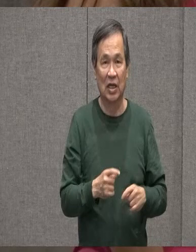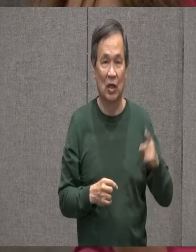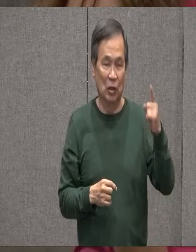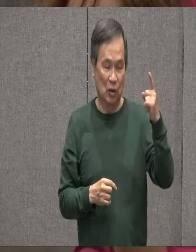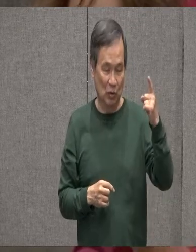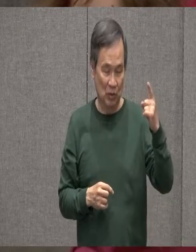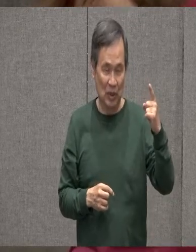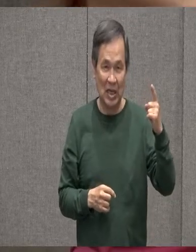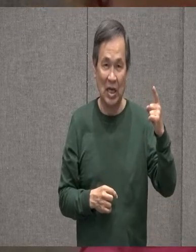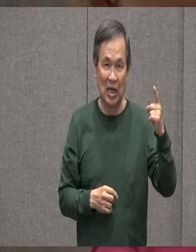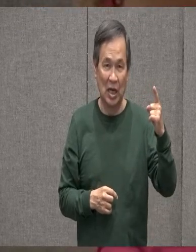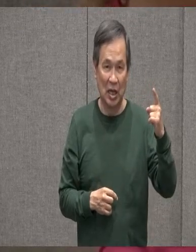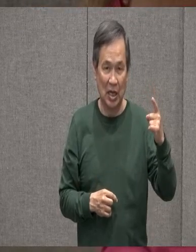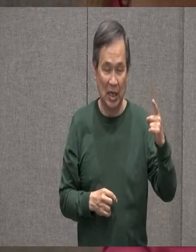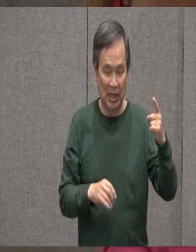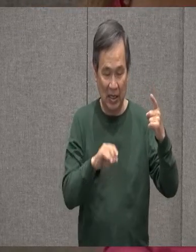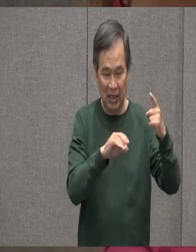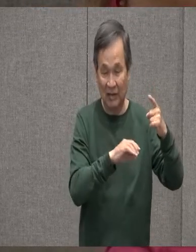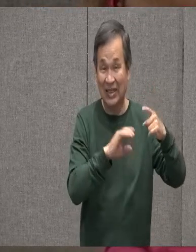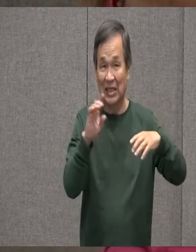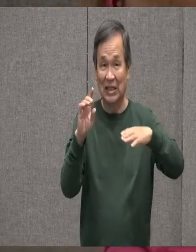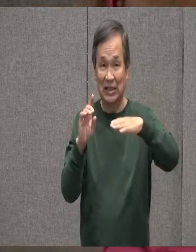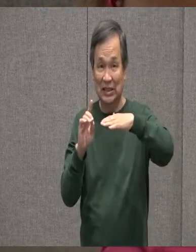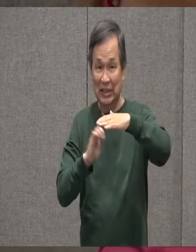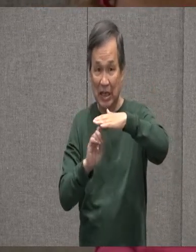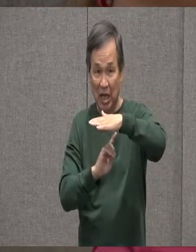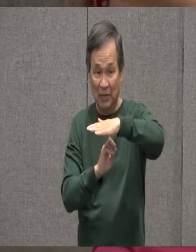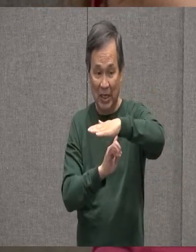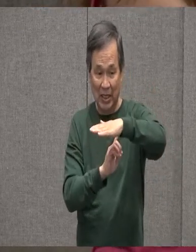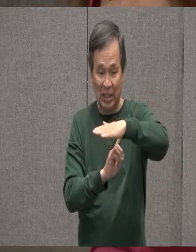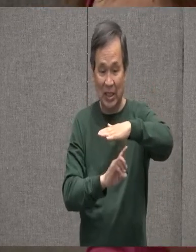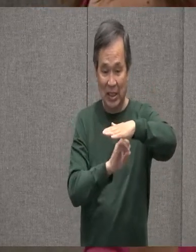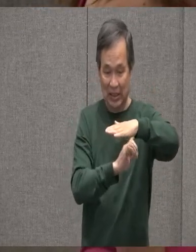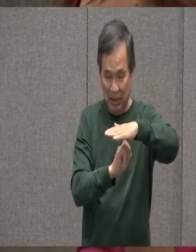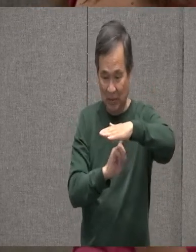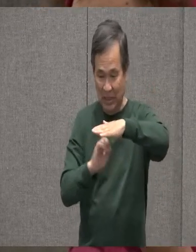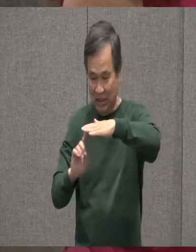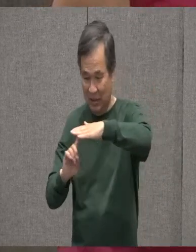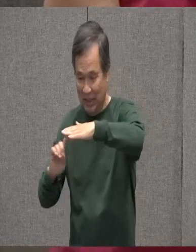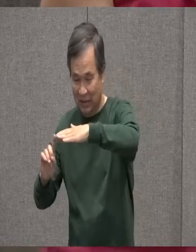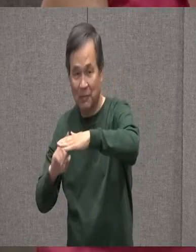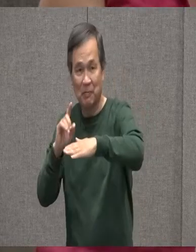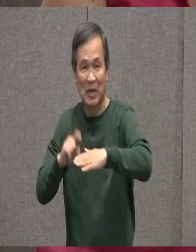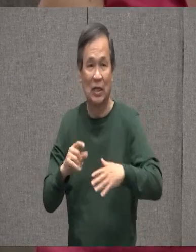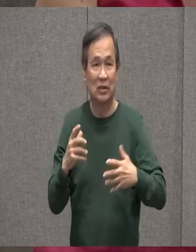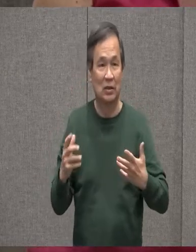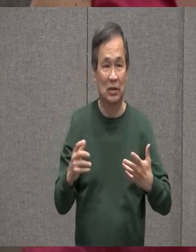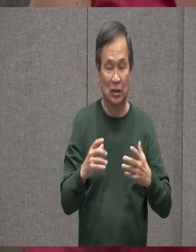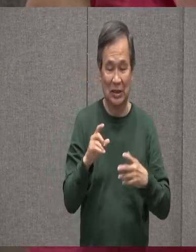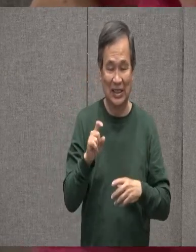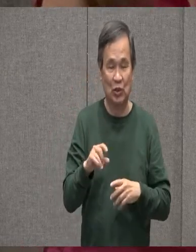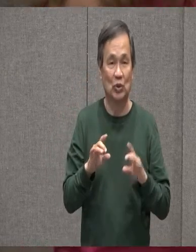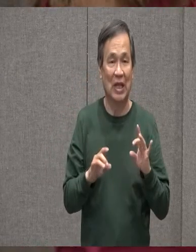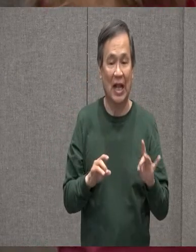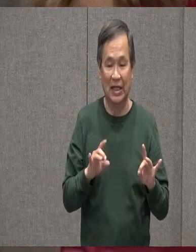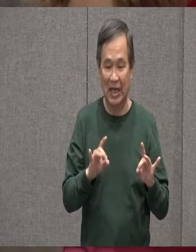eat? In all, remember those were our key words last time, each day, and then show how you figured it out.